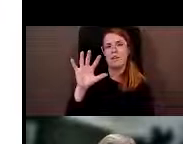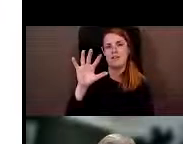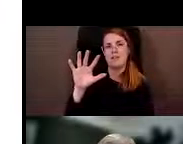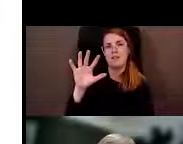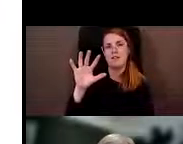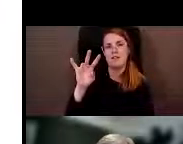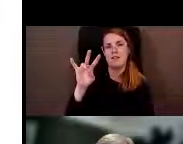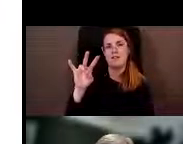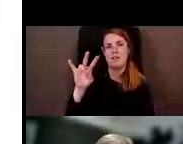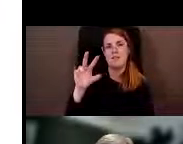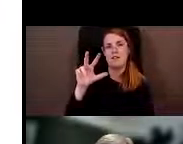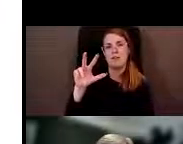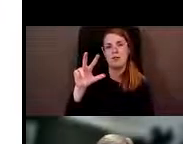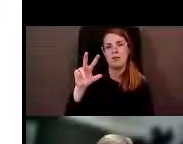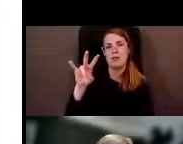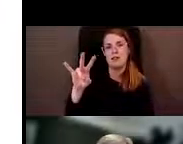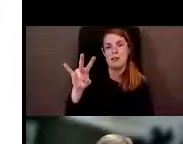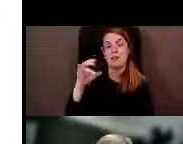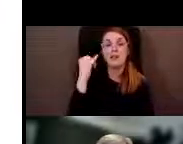14655737 when the prompt comes up, right?